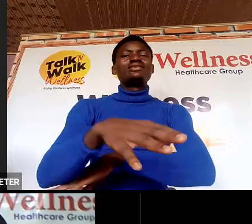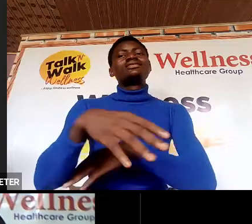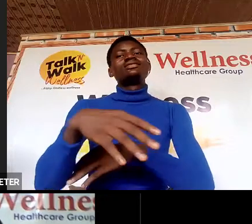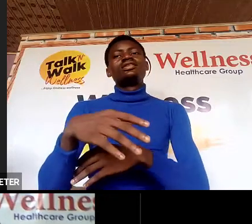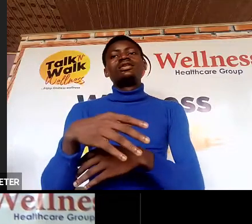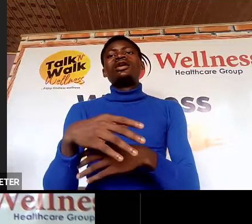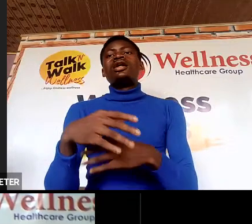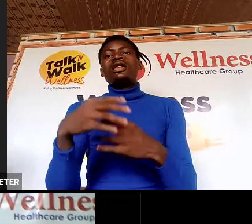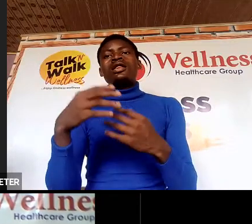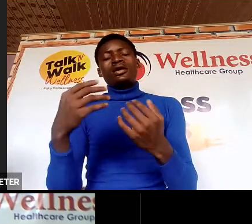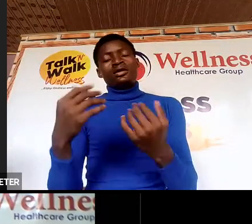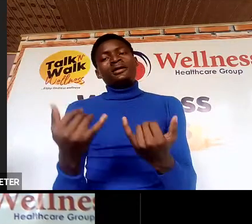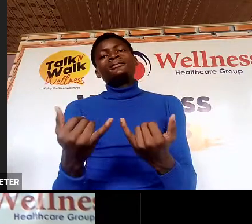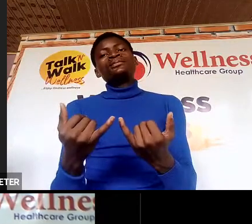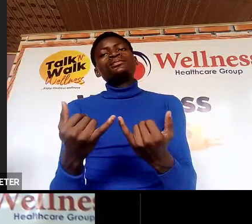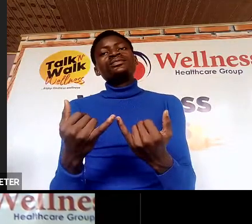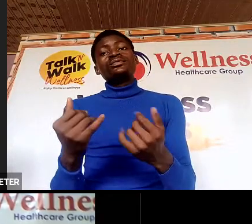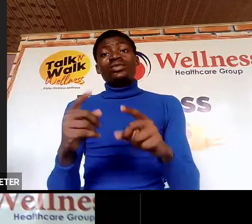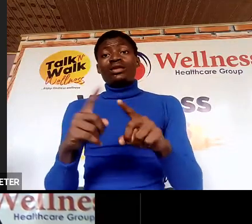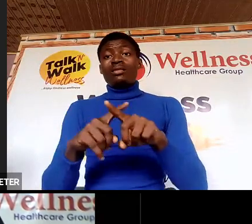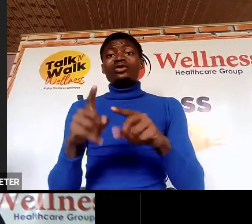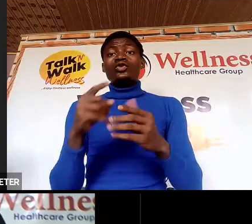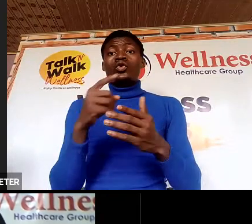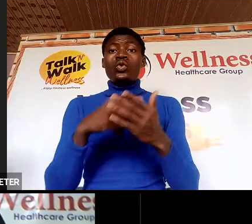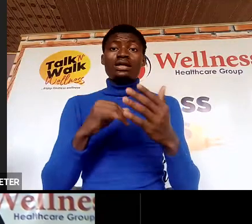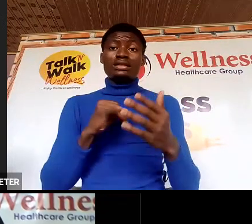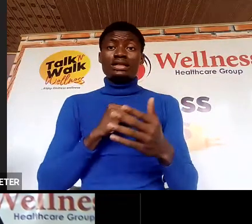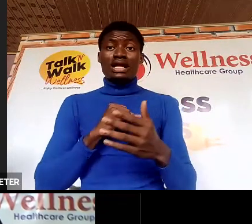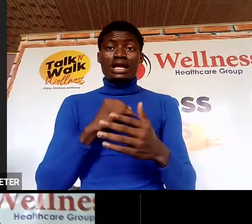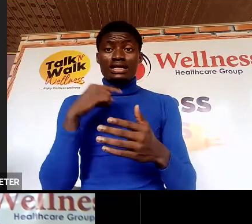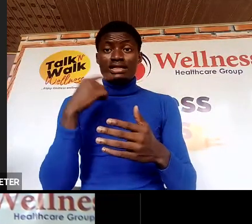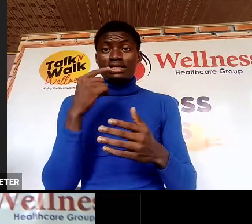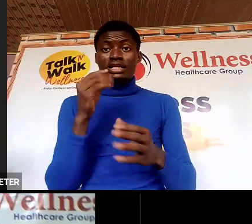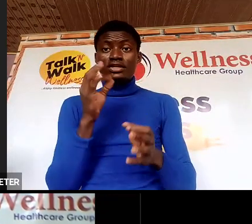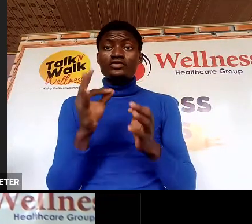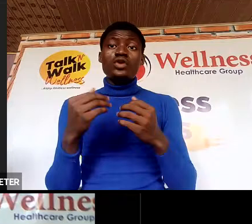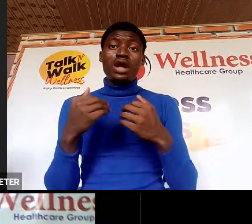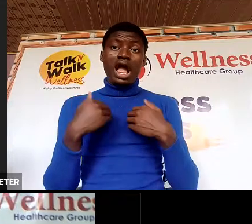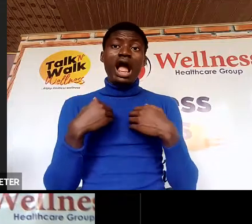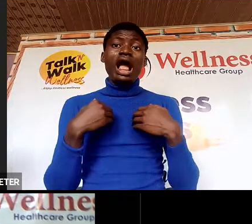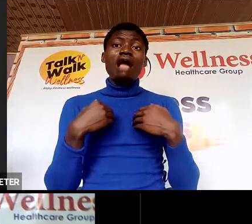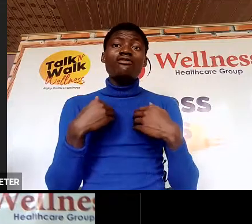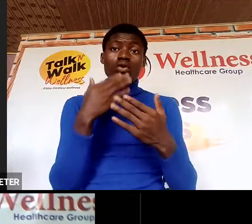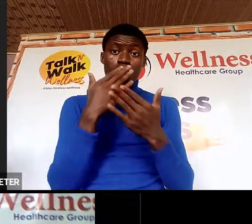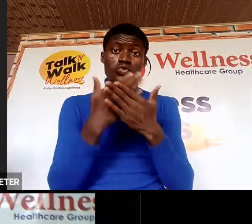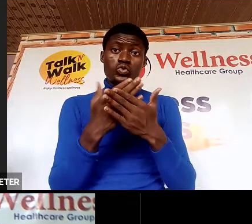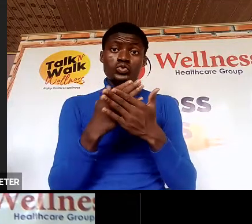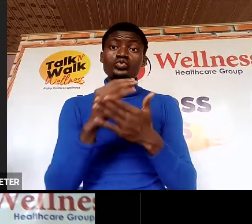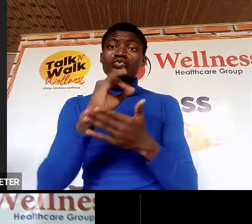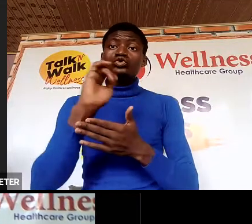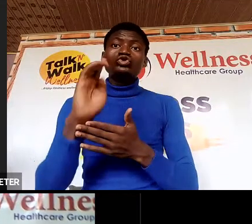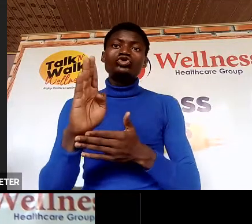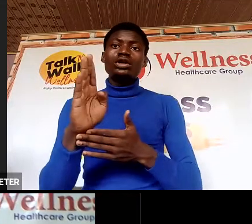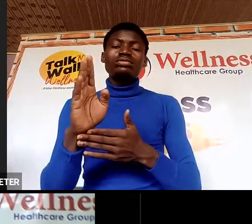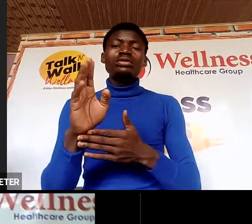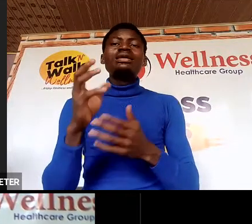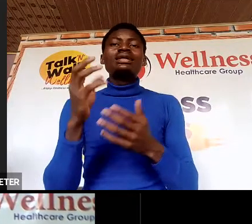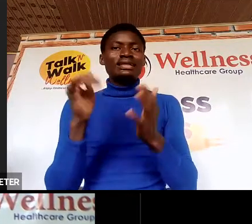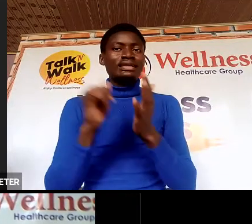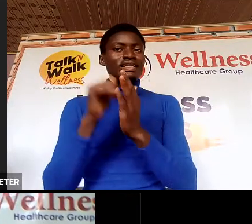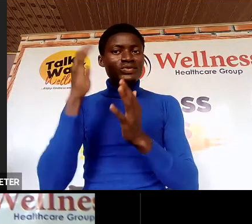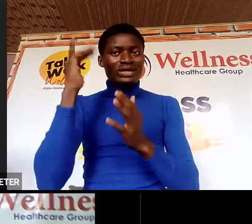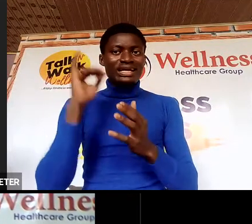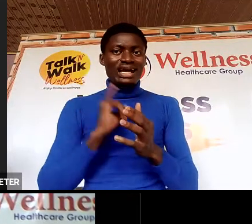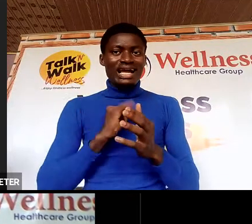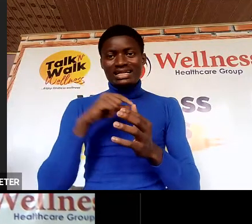if you have those jobs that you may have, which is why I talked about passion to profit. You may have some things that you may be able to do in your